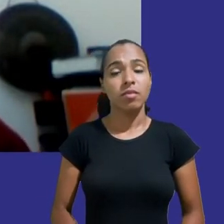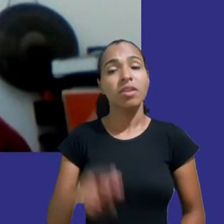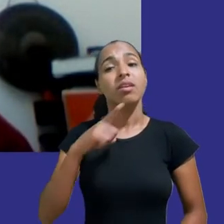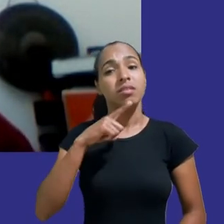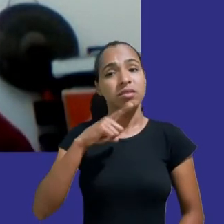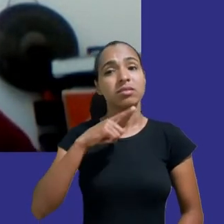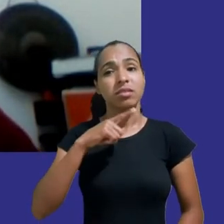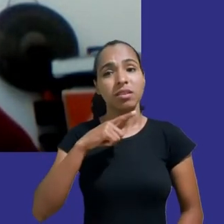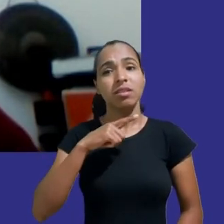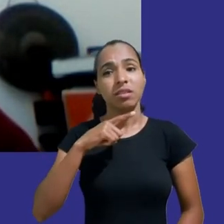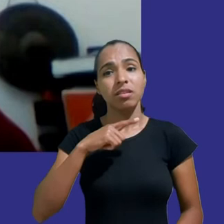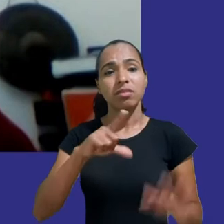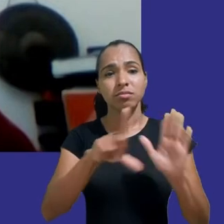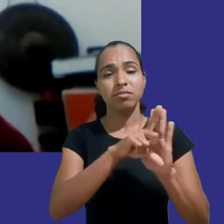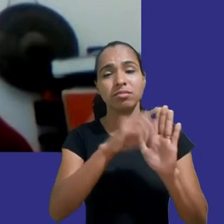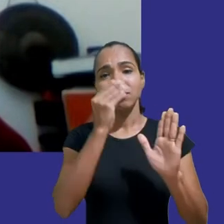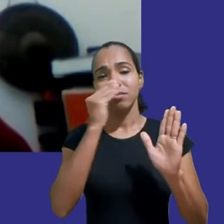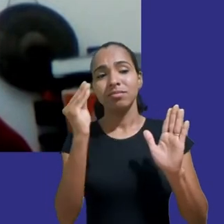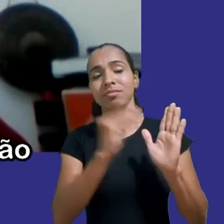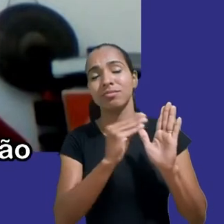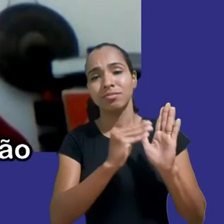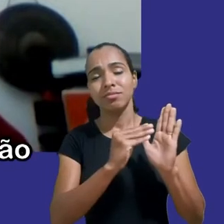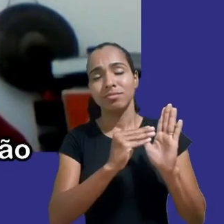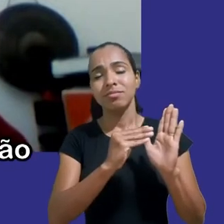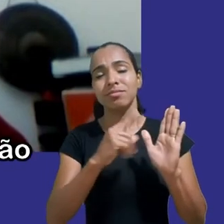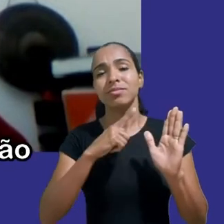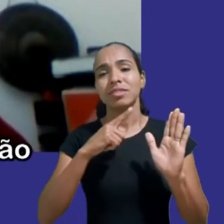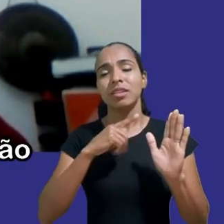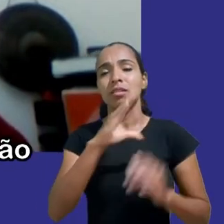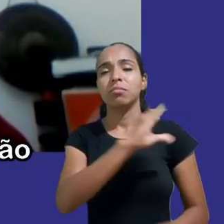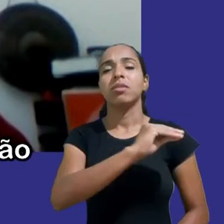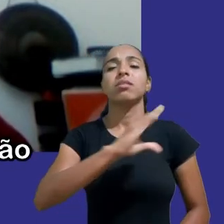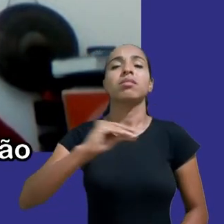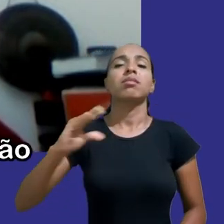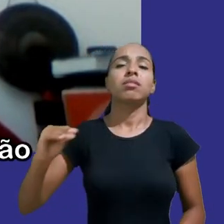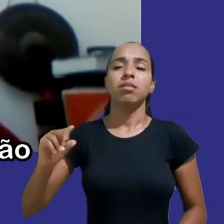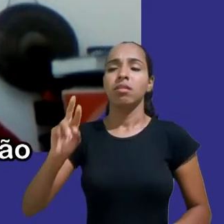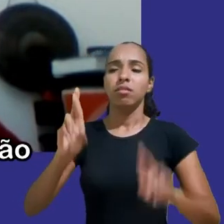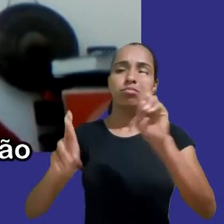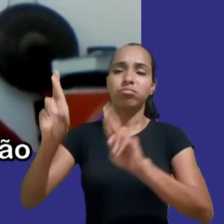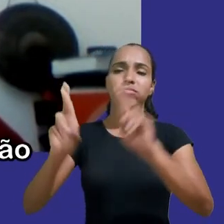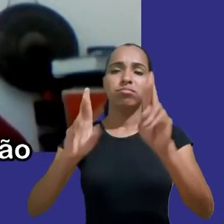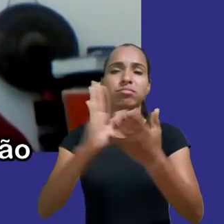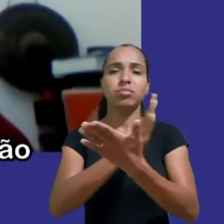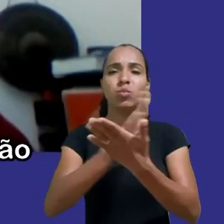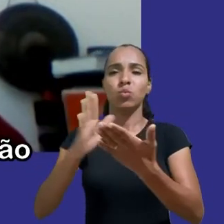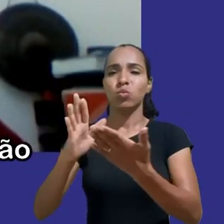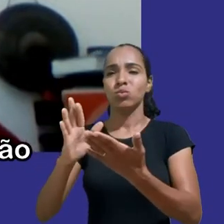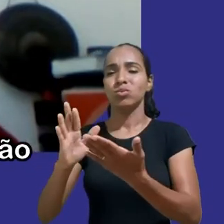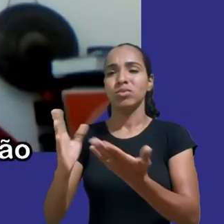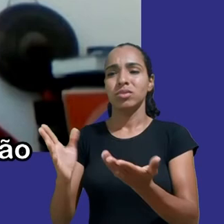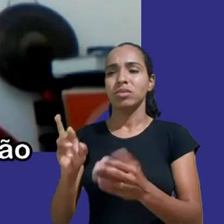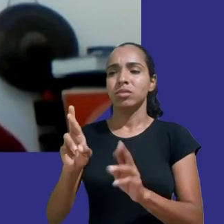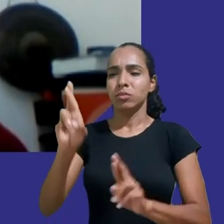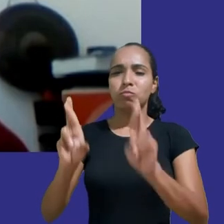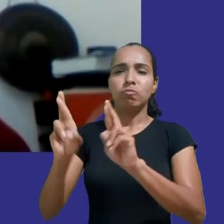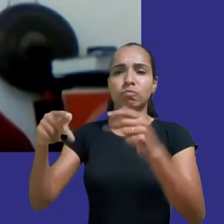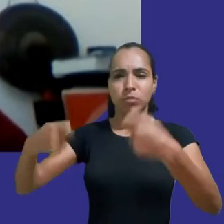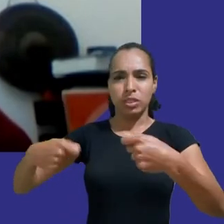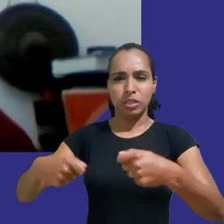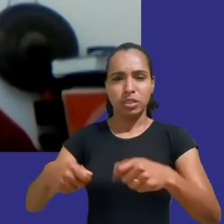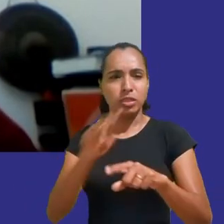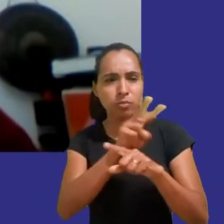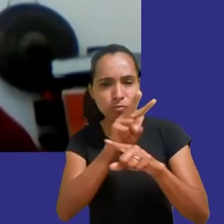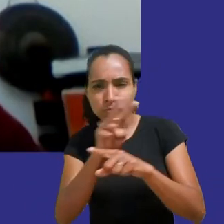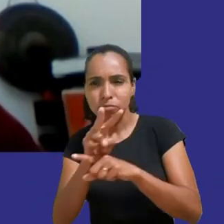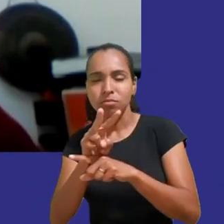regulators who were supposed to be taking the vanguard of action against the digital platforms were sadly missing in action and so it